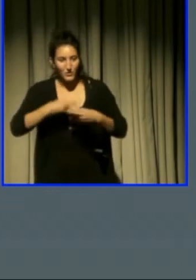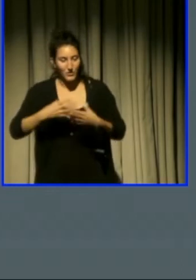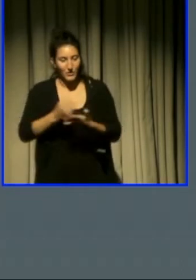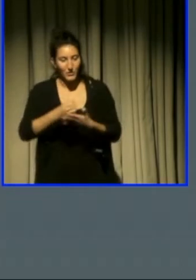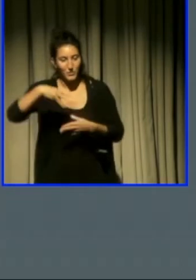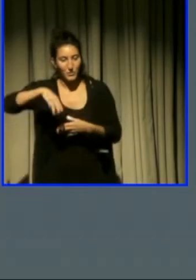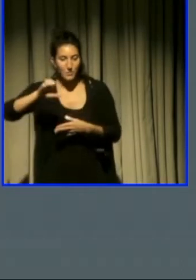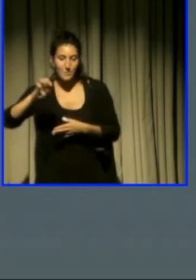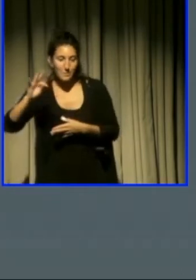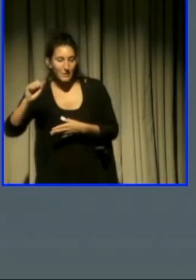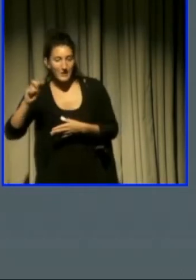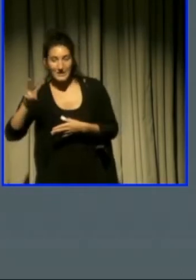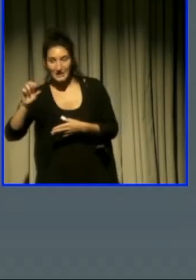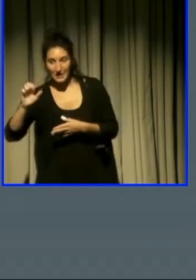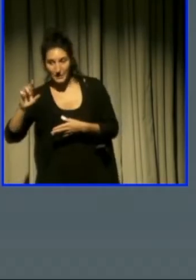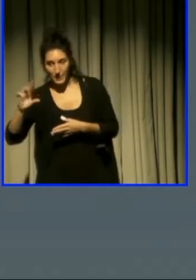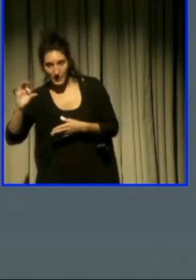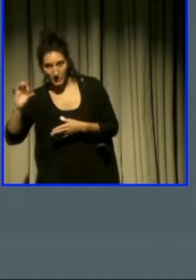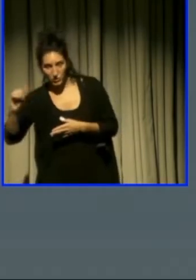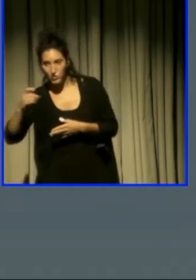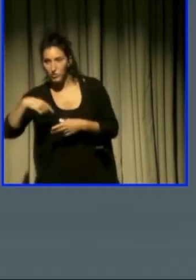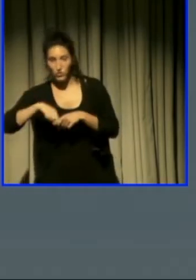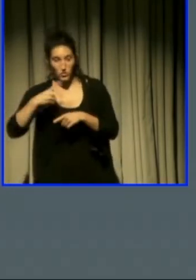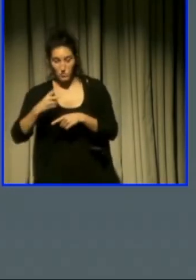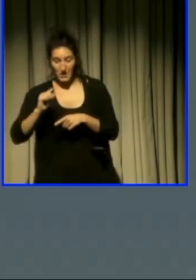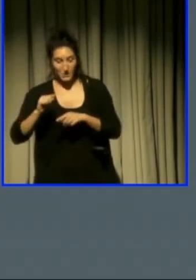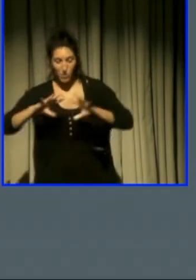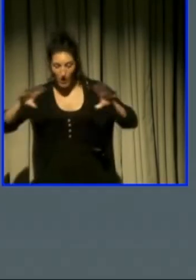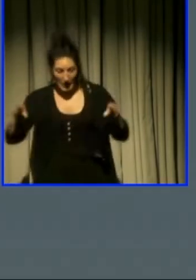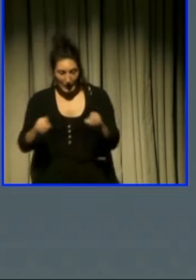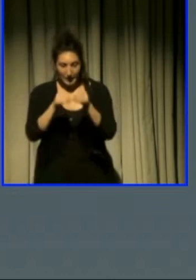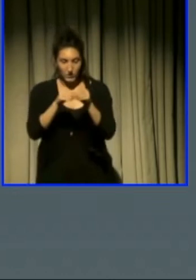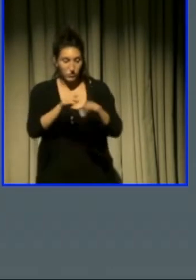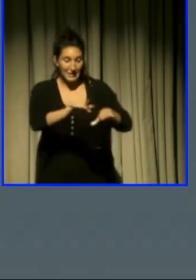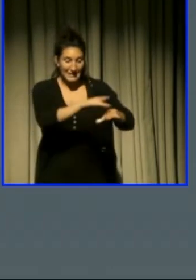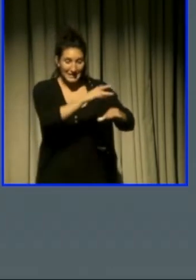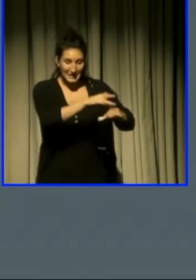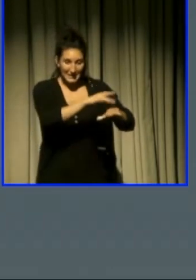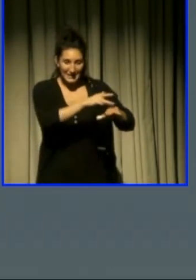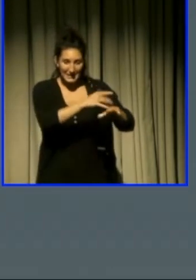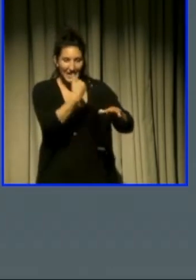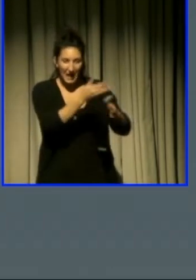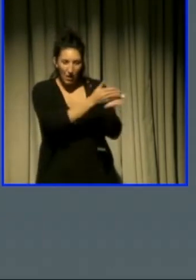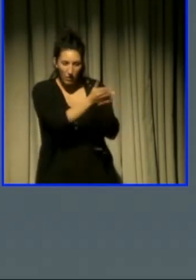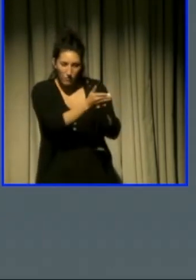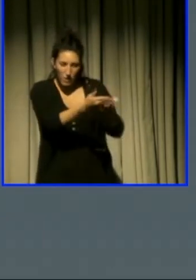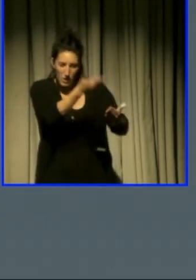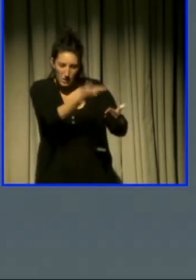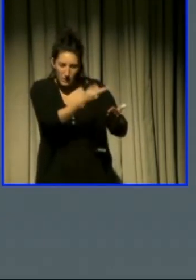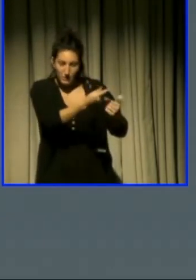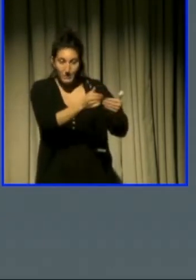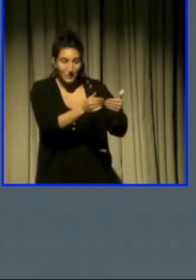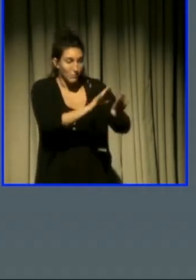key digital trends that are influencing and shaping the future of our behaviors, of our